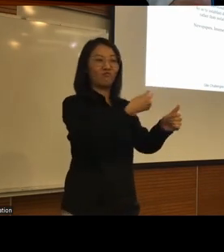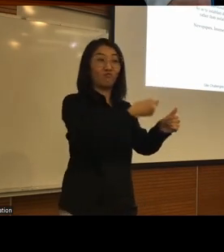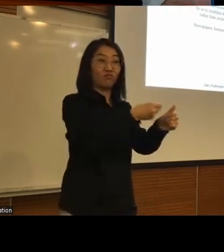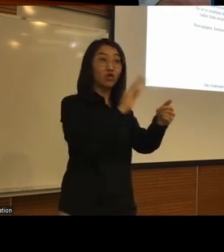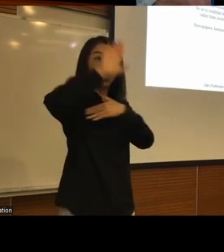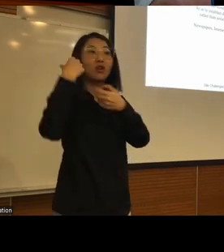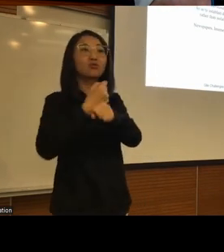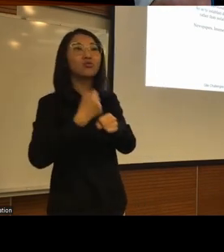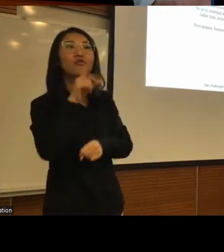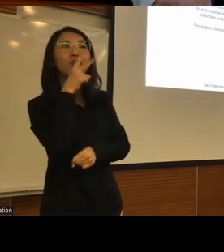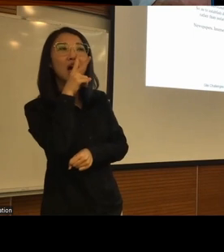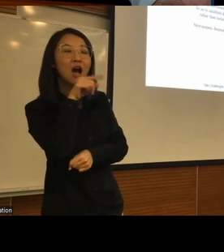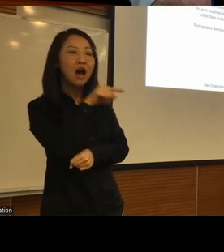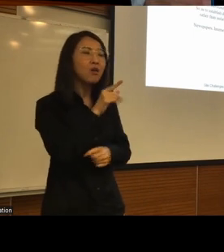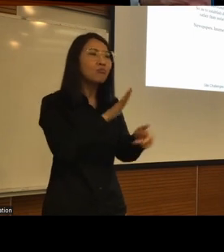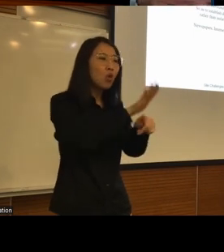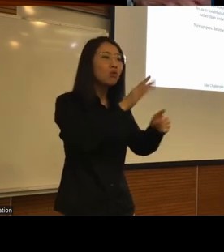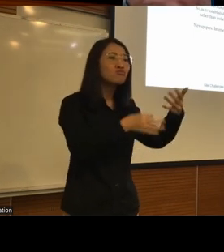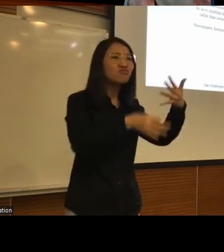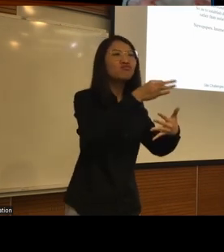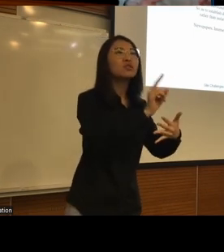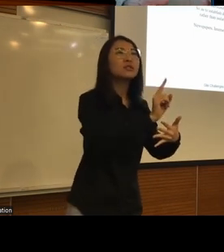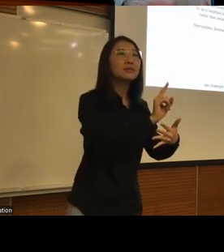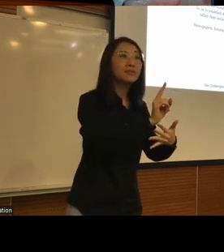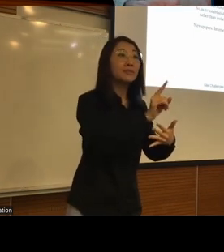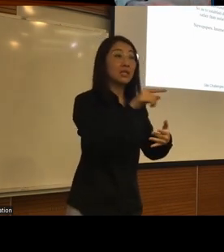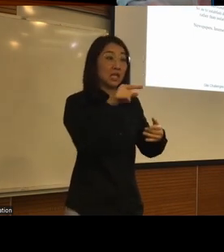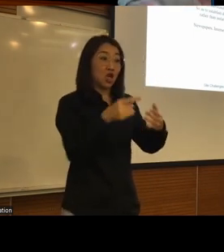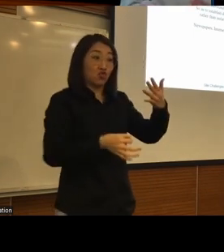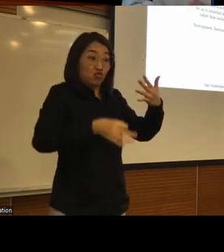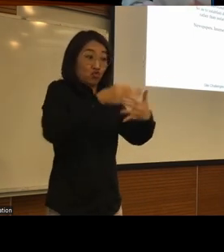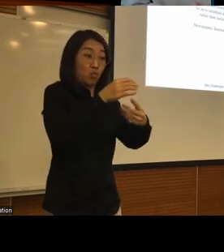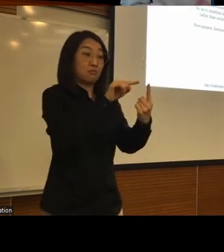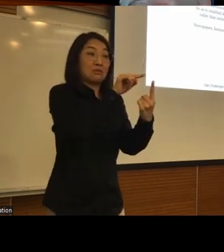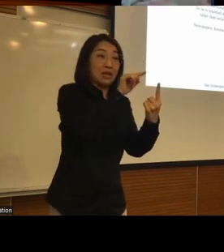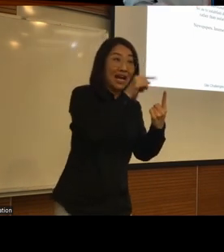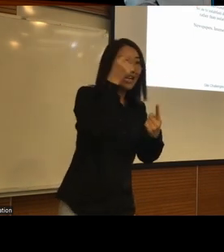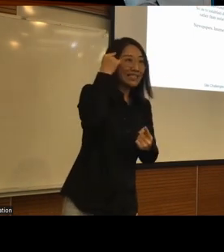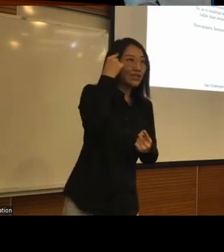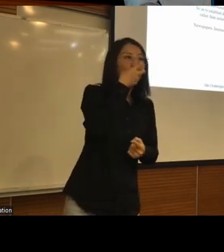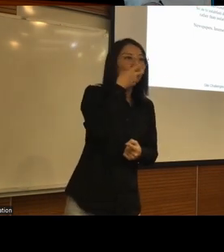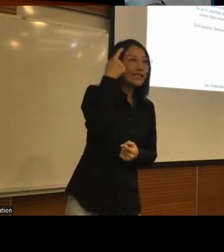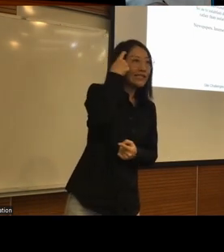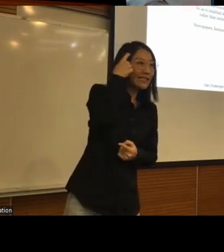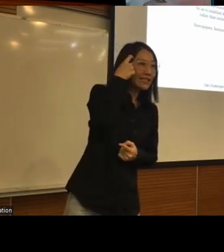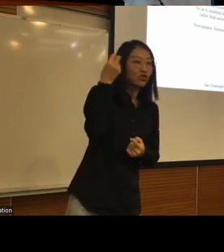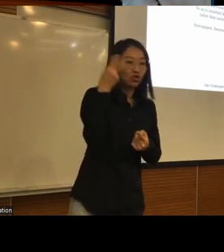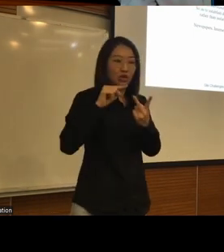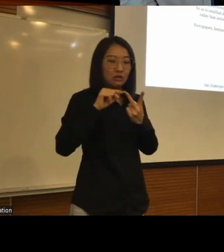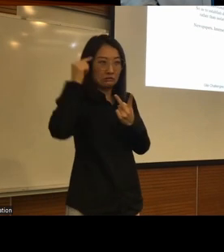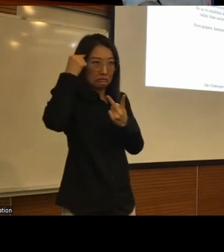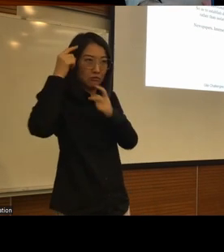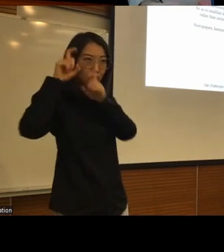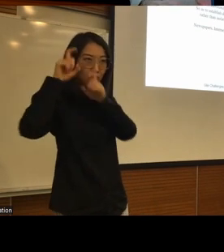do you improve both knowledge that will be used for processing and processing capacity?